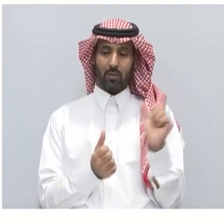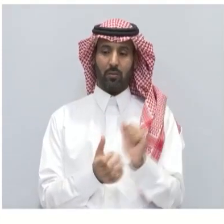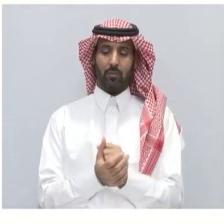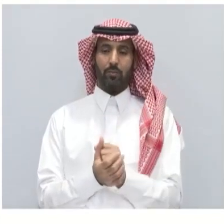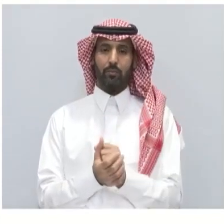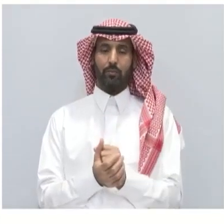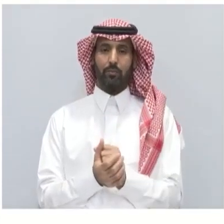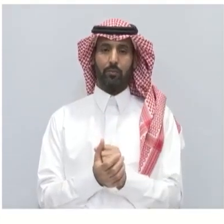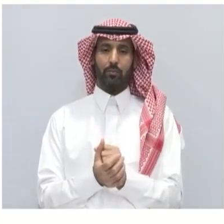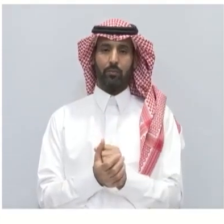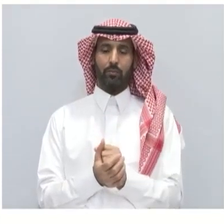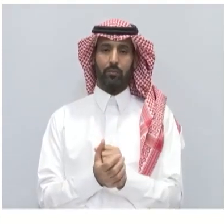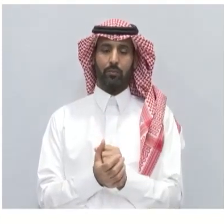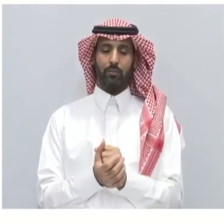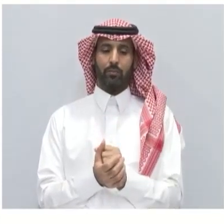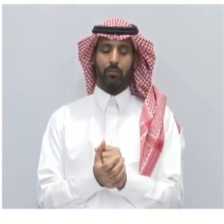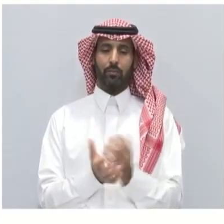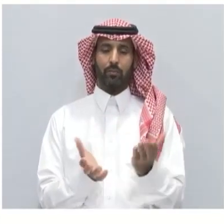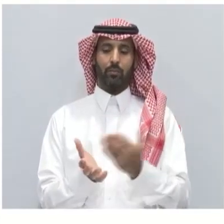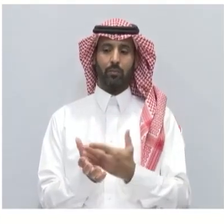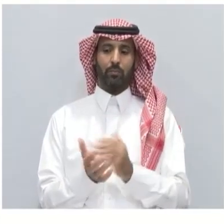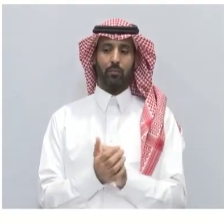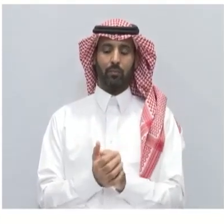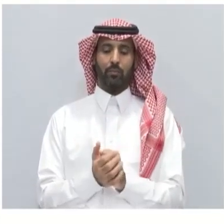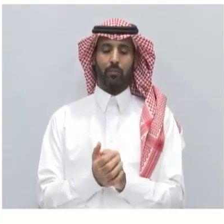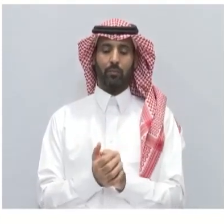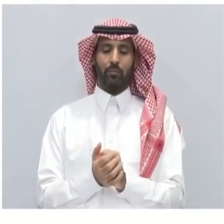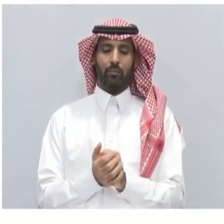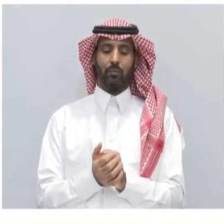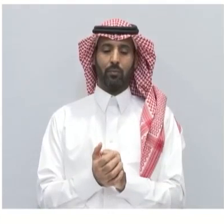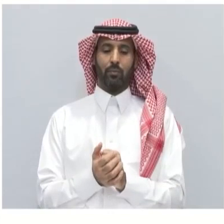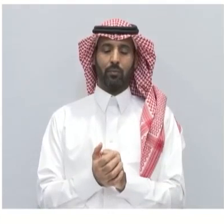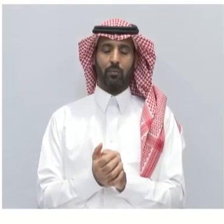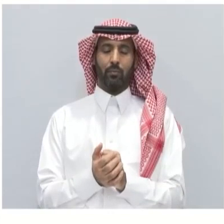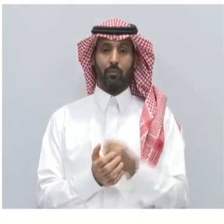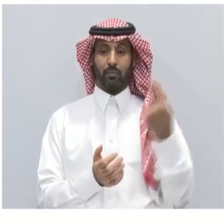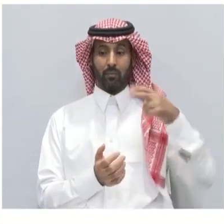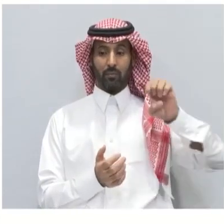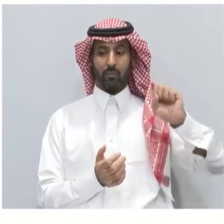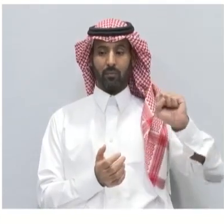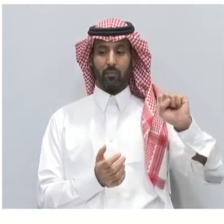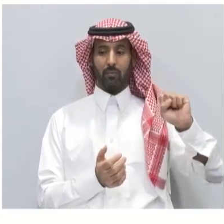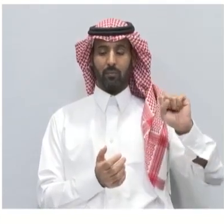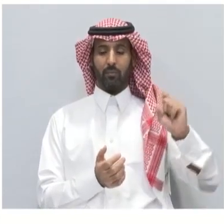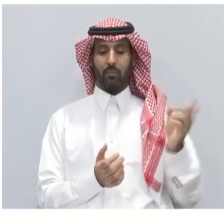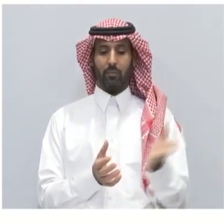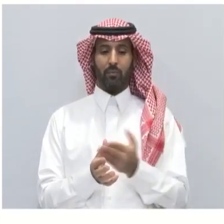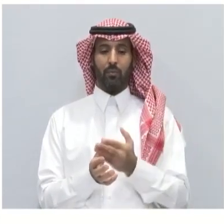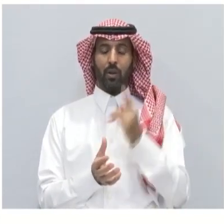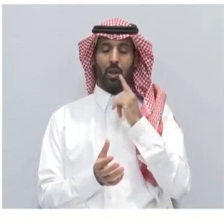words. Very good. Let's check the answer. He's H-Z,